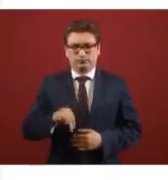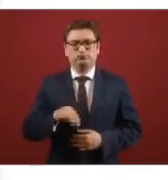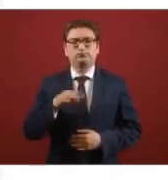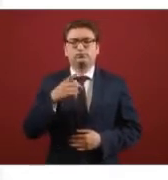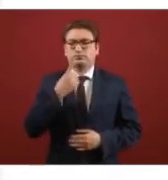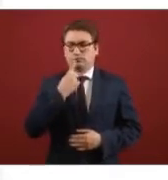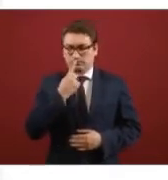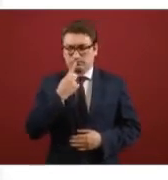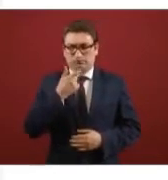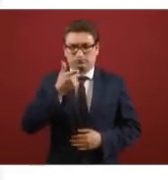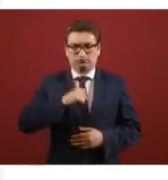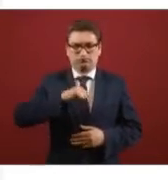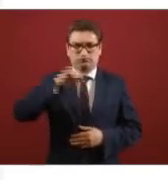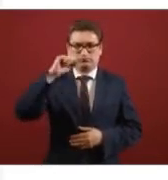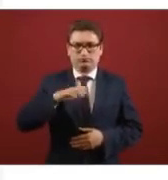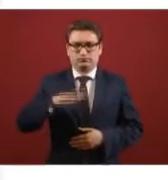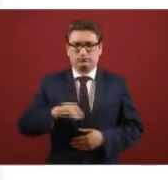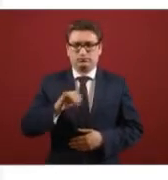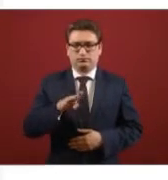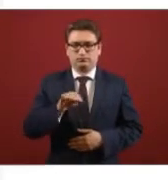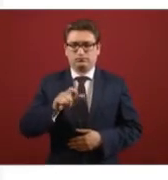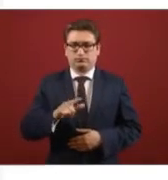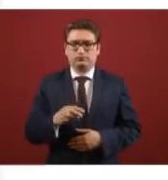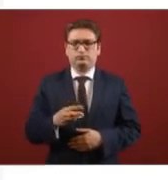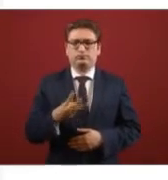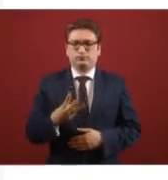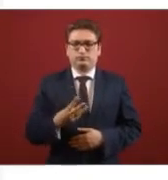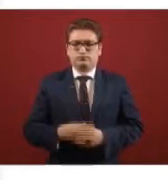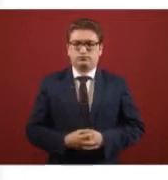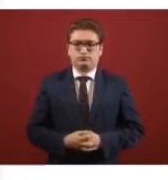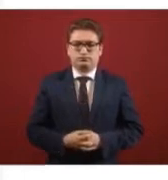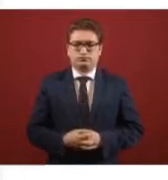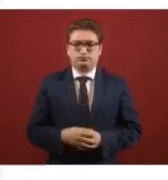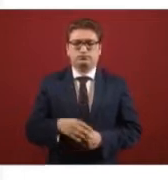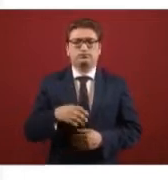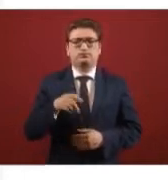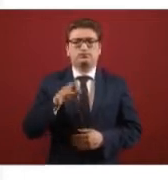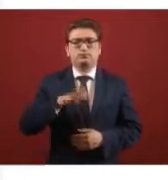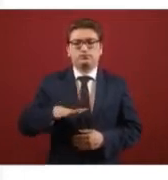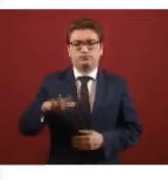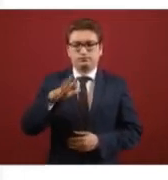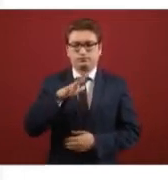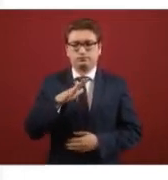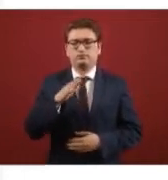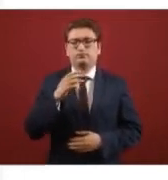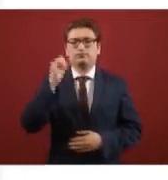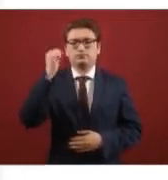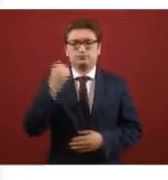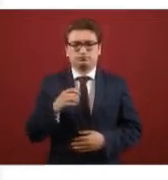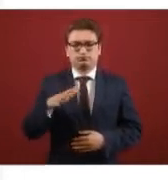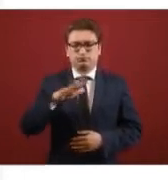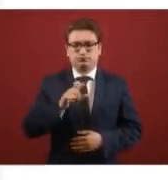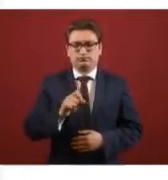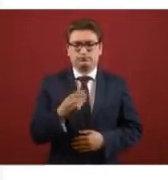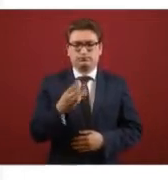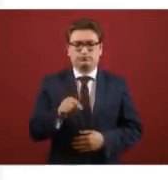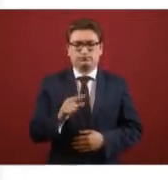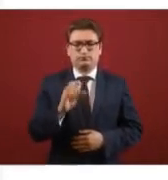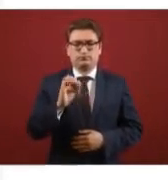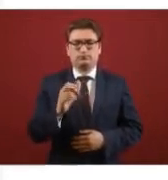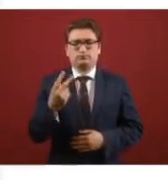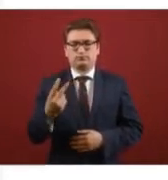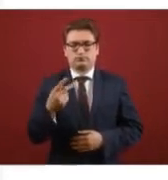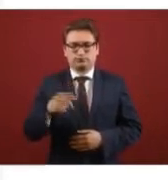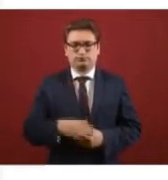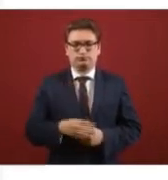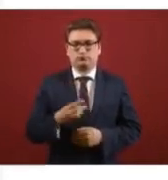precio más combustible, alto en the Zaval highest 3, price was en Los 23.02 Mochis, Sinaloa, in 23 Los pesos Mochis, con 2 Sinaloa, centavos por litro, con un margen de